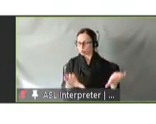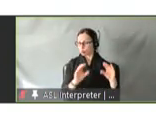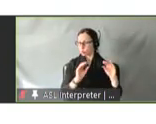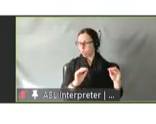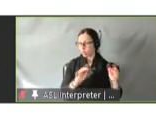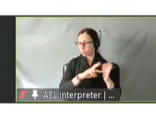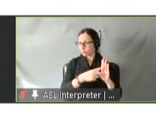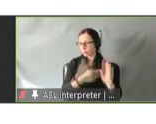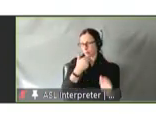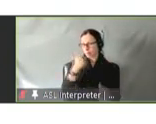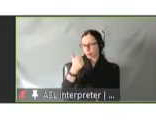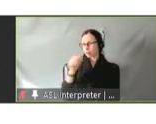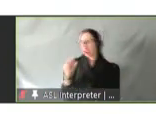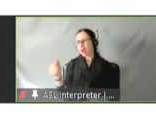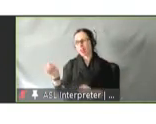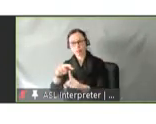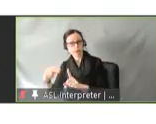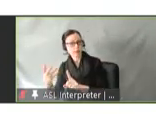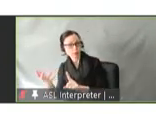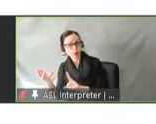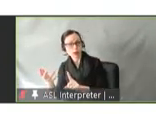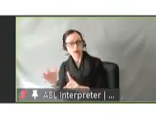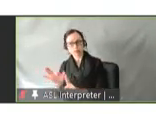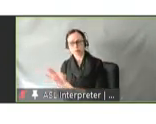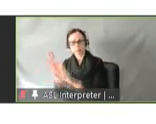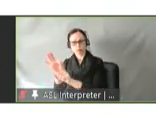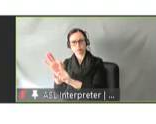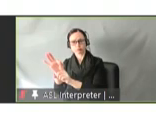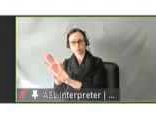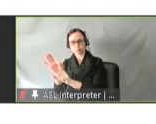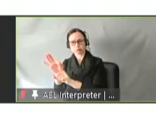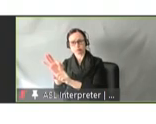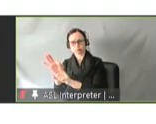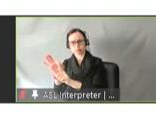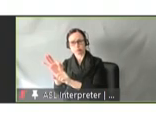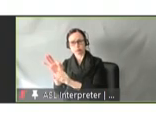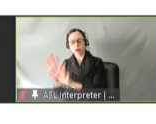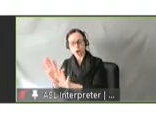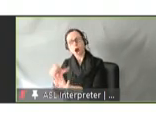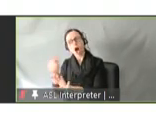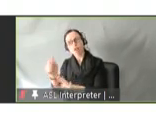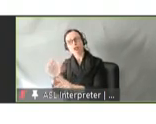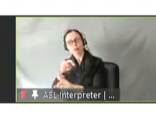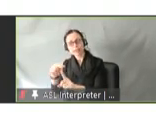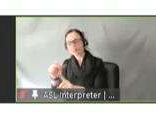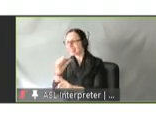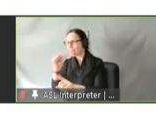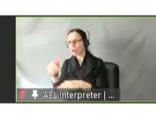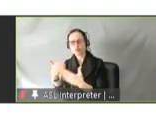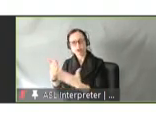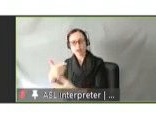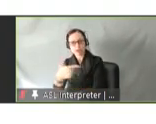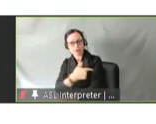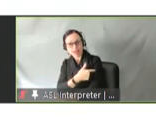while others perceive that a particular vaccine, others may perceive that not recommending a vaccine could harm individuals and